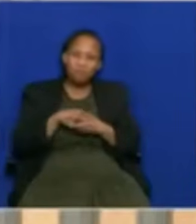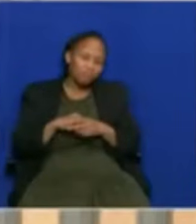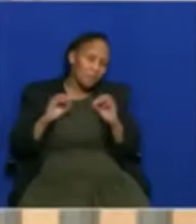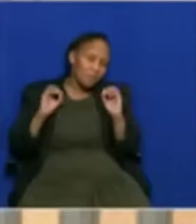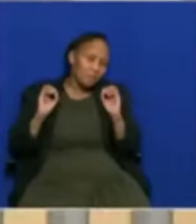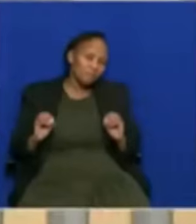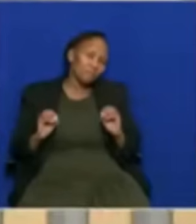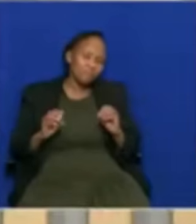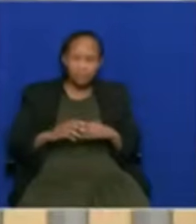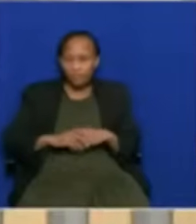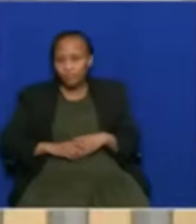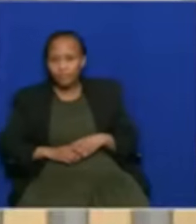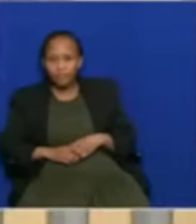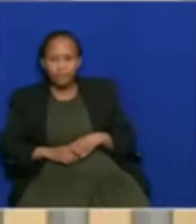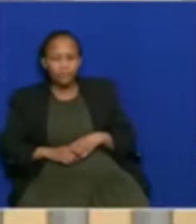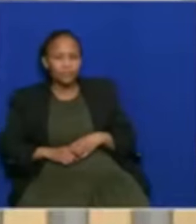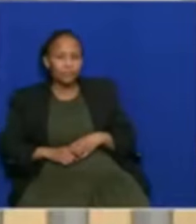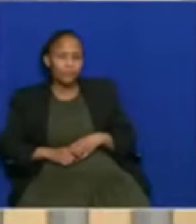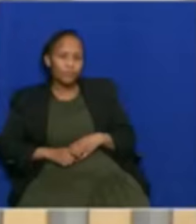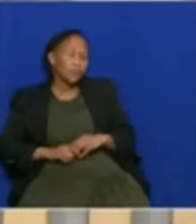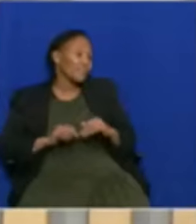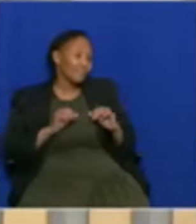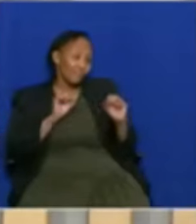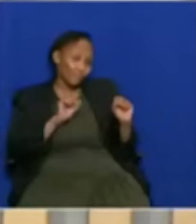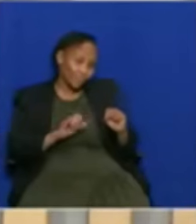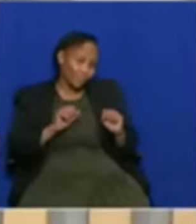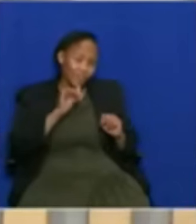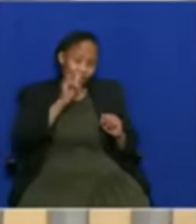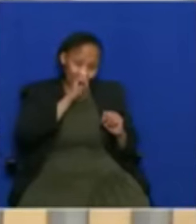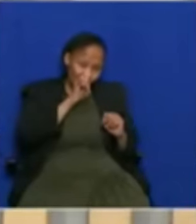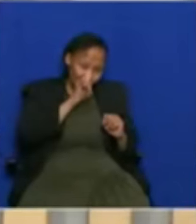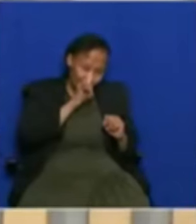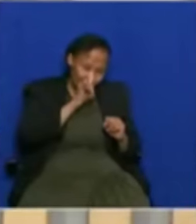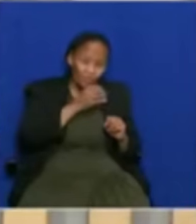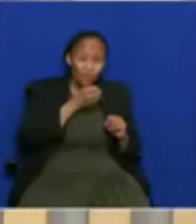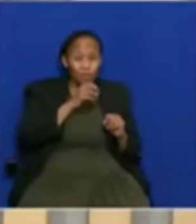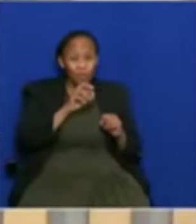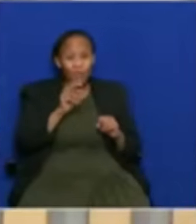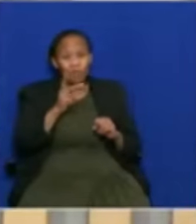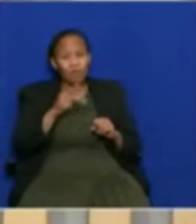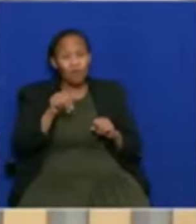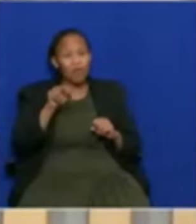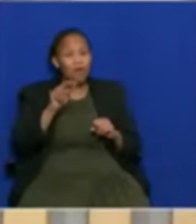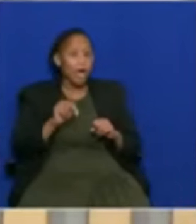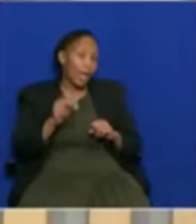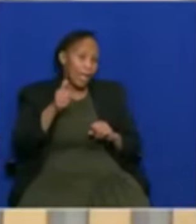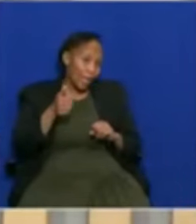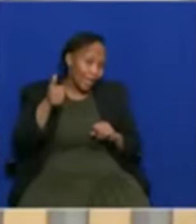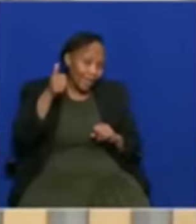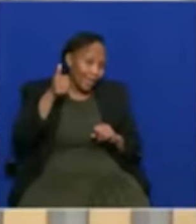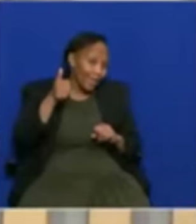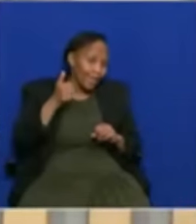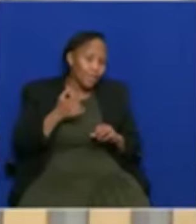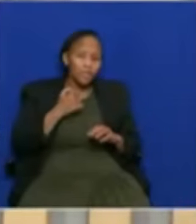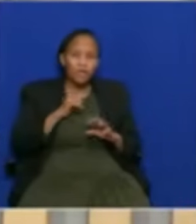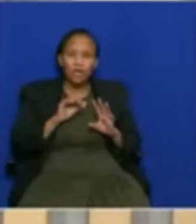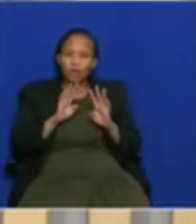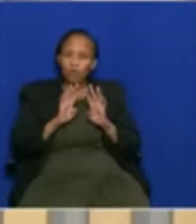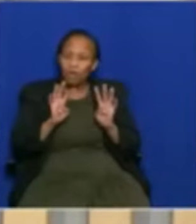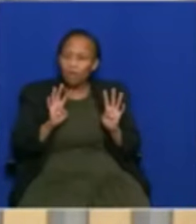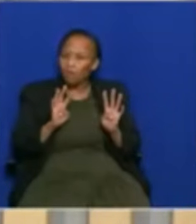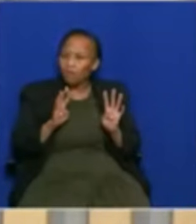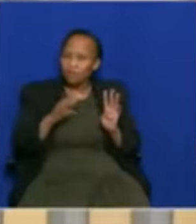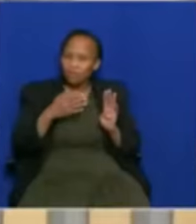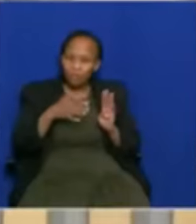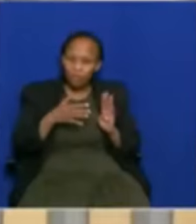about criminality, about General Khan or whatever. That wasn't on the panel, so that's criminal. No, that's not the inference. That he wasn't